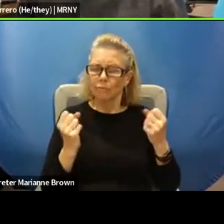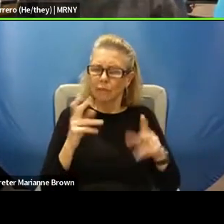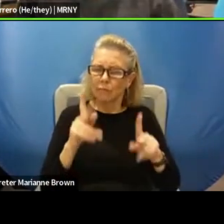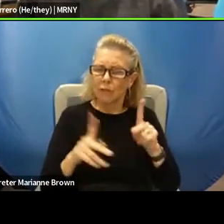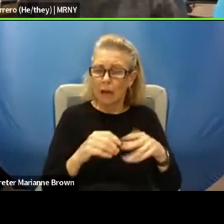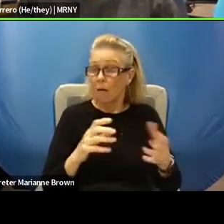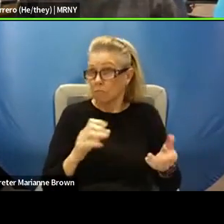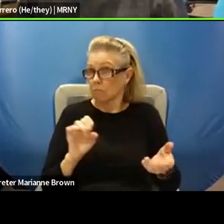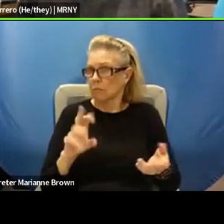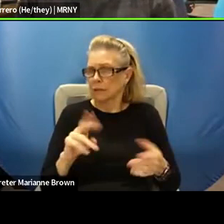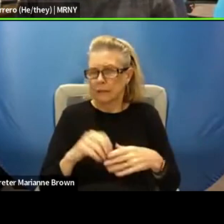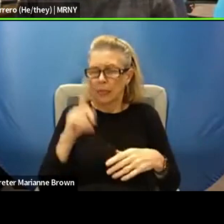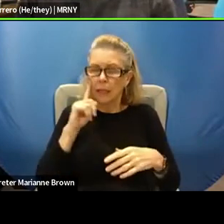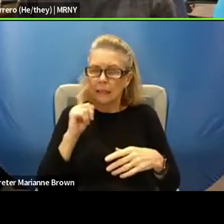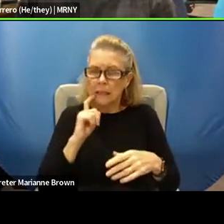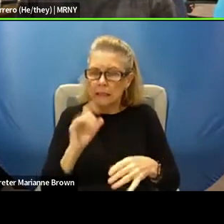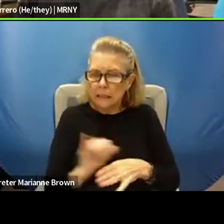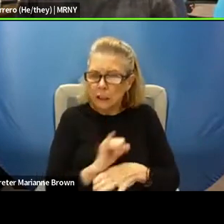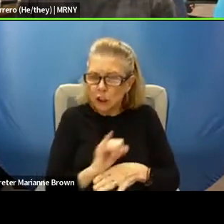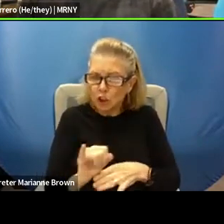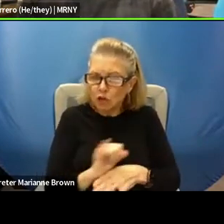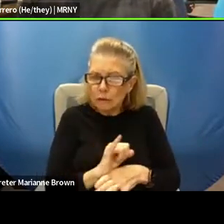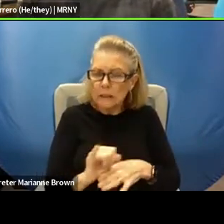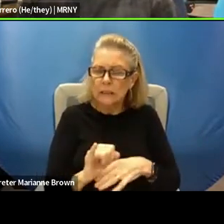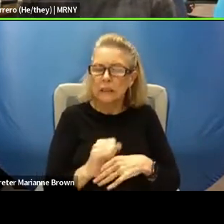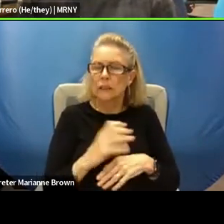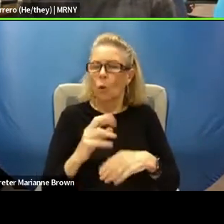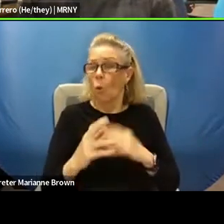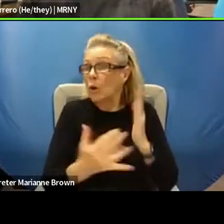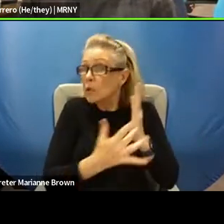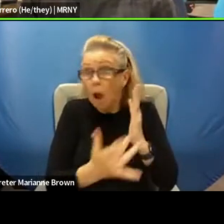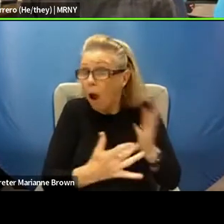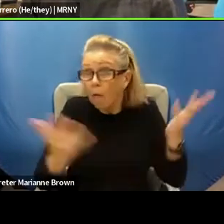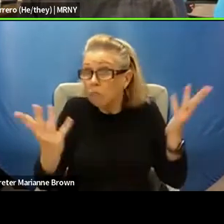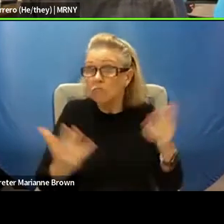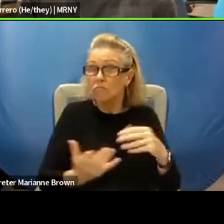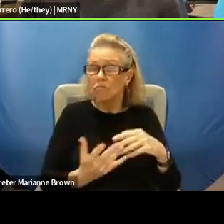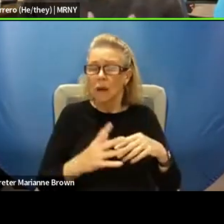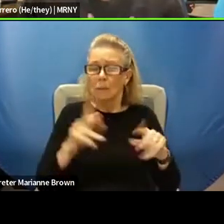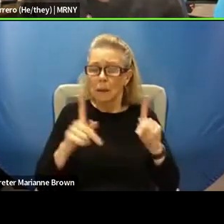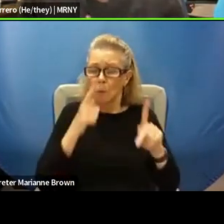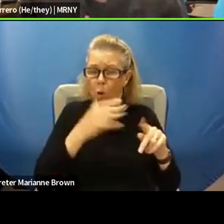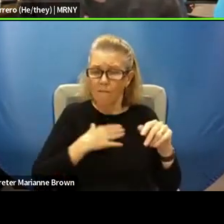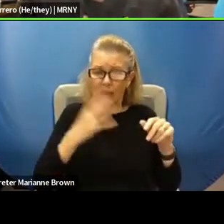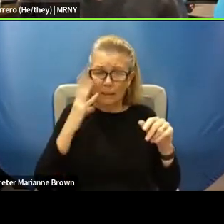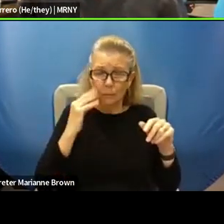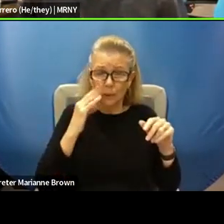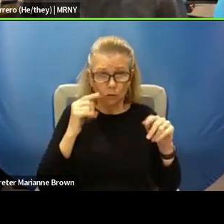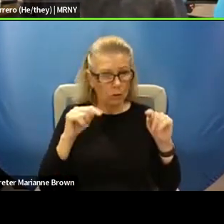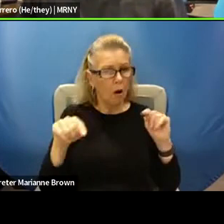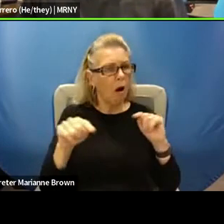work industry, folks who have had experiences that I have not had.